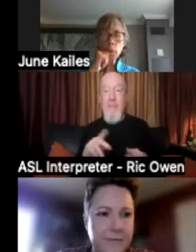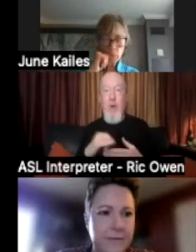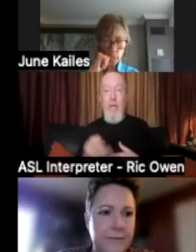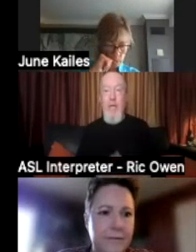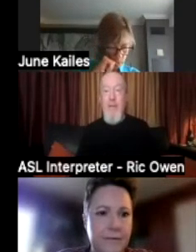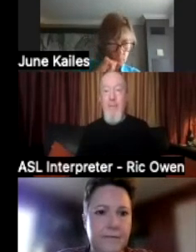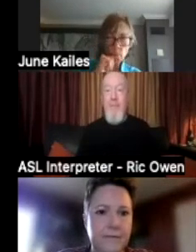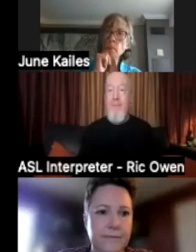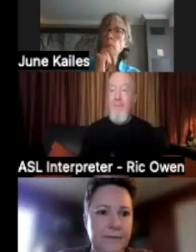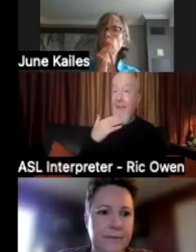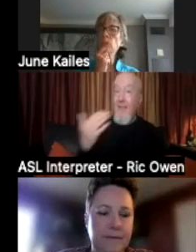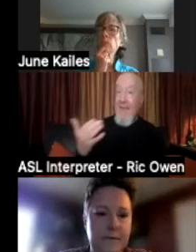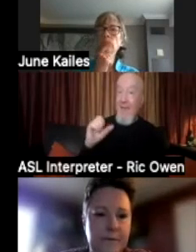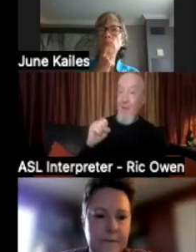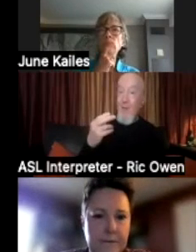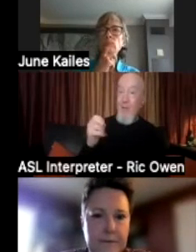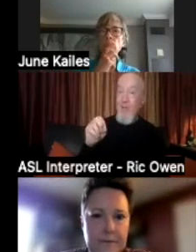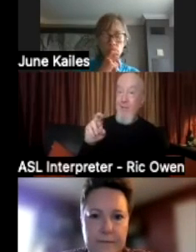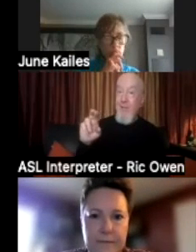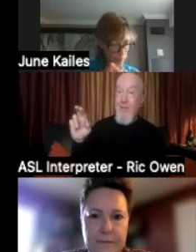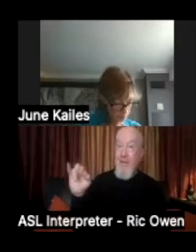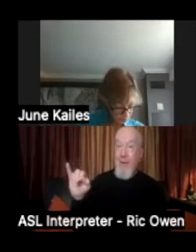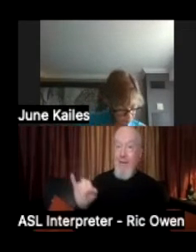Thank you, Sherry. Mm-hmm.